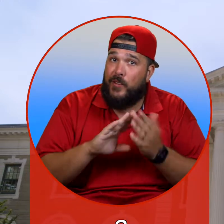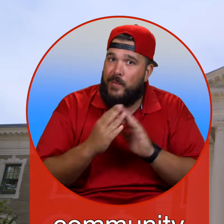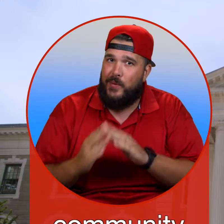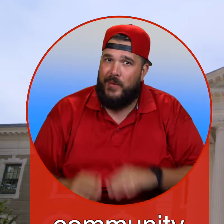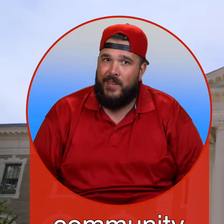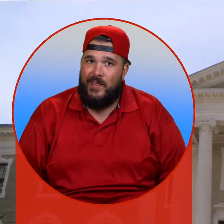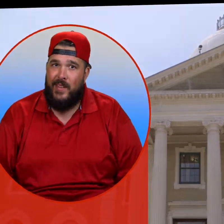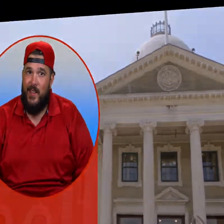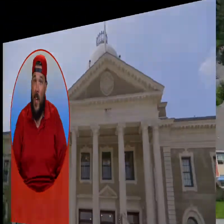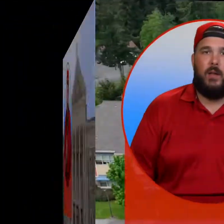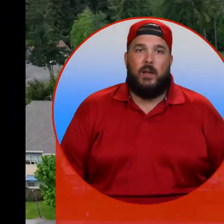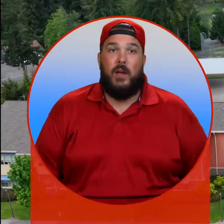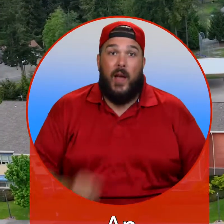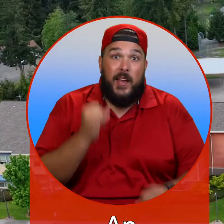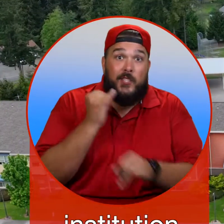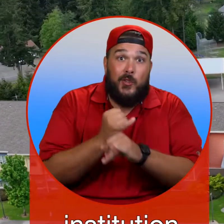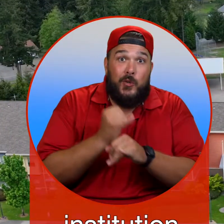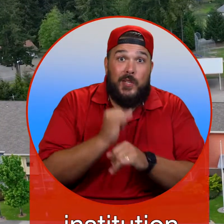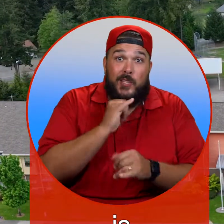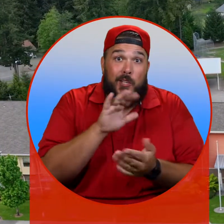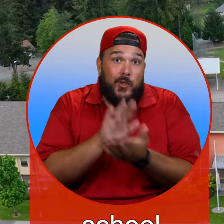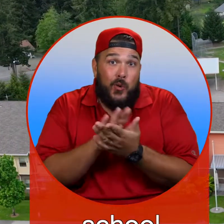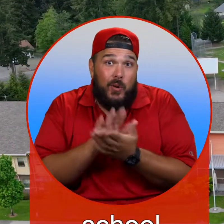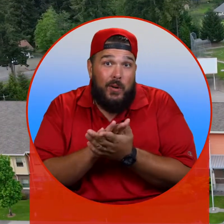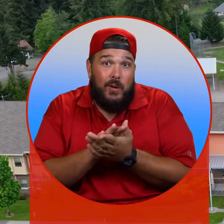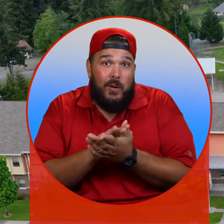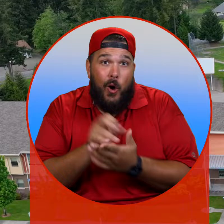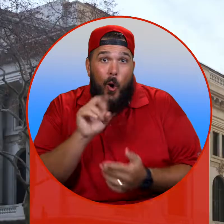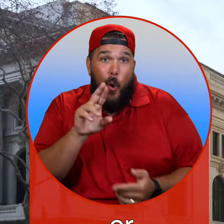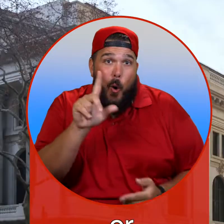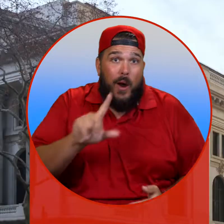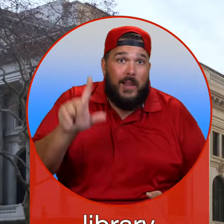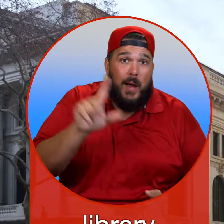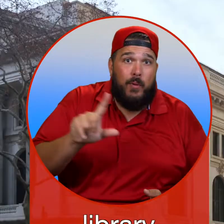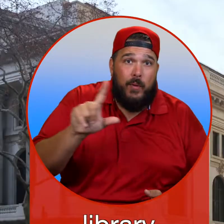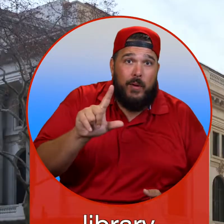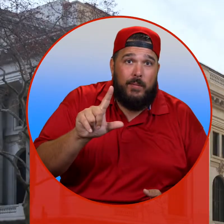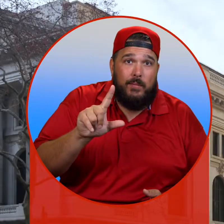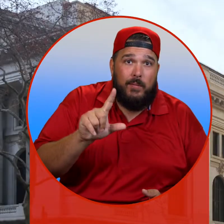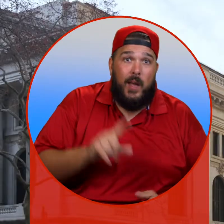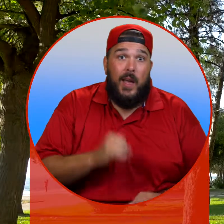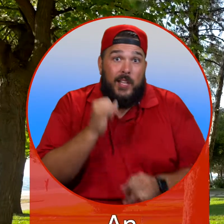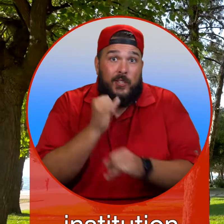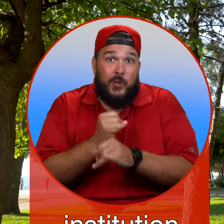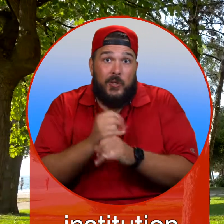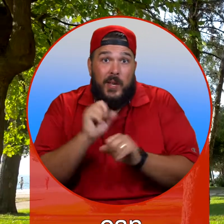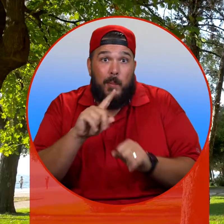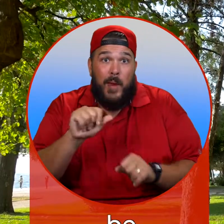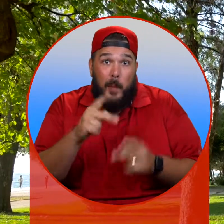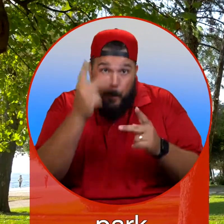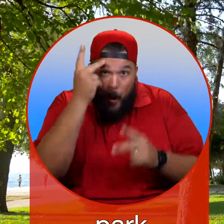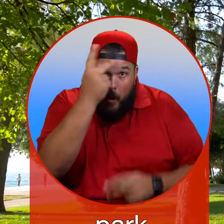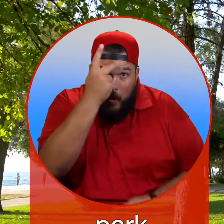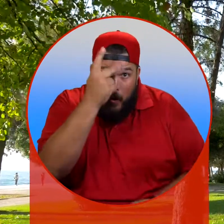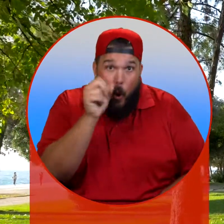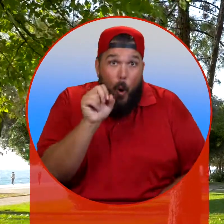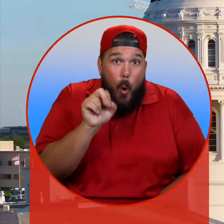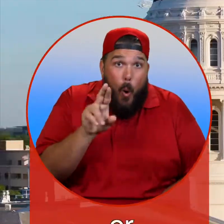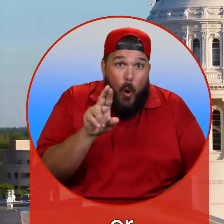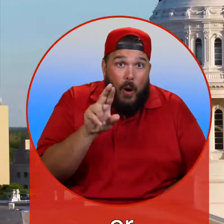part of a community. An institution is a school or a library. An institution can be a